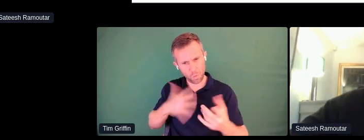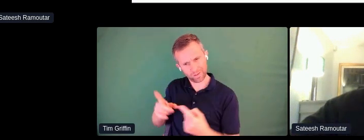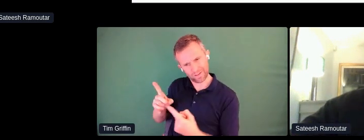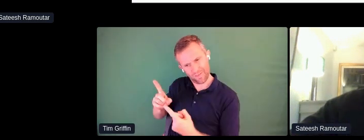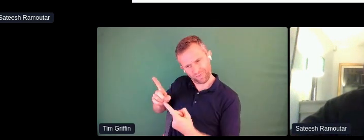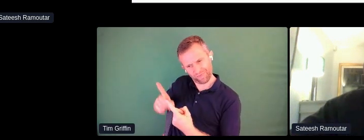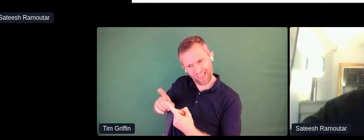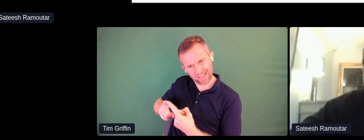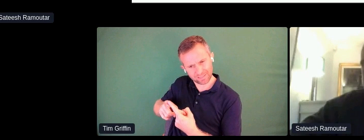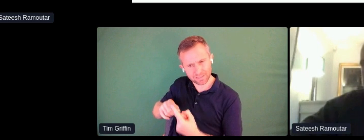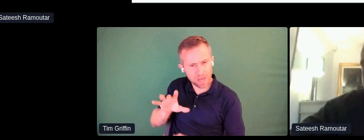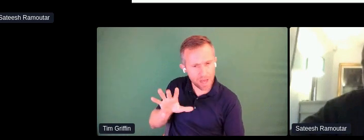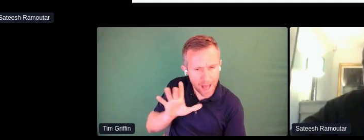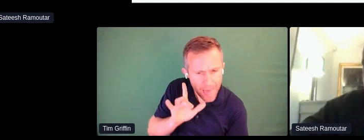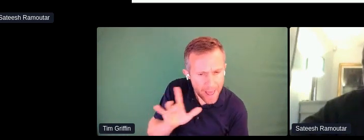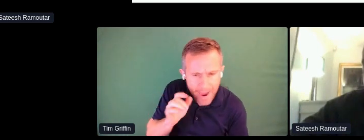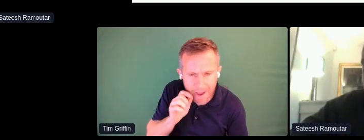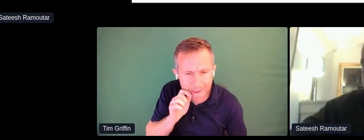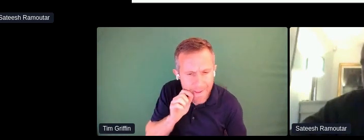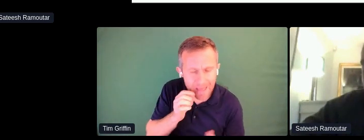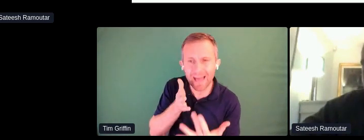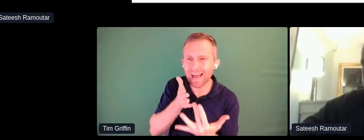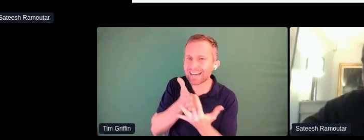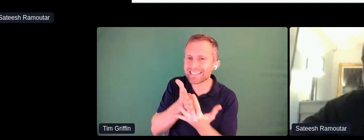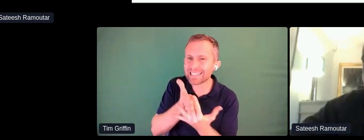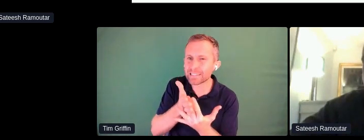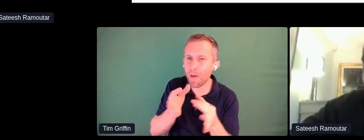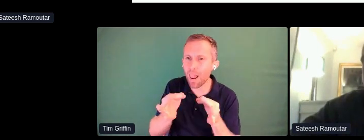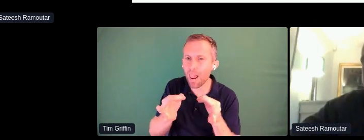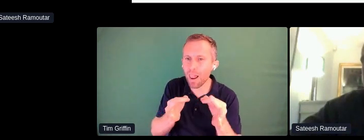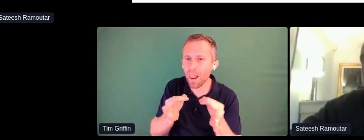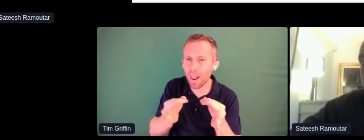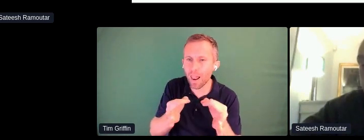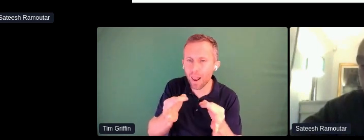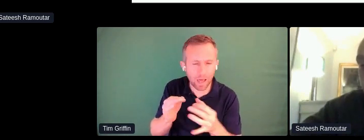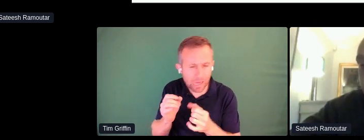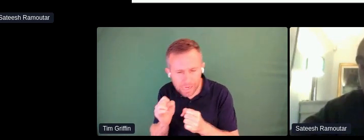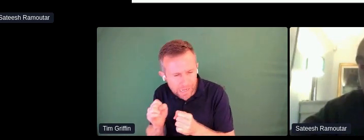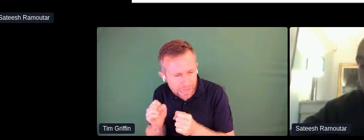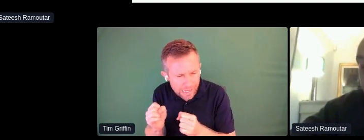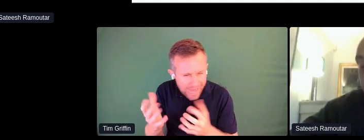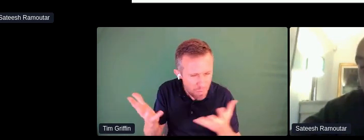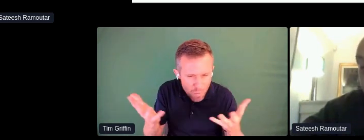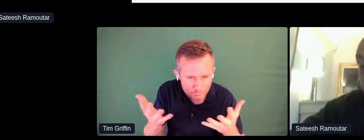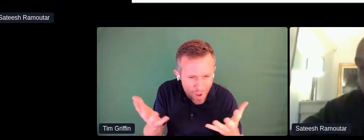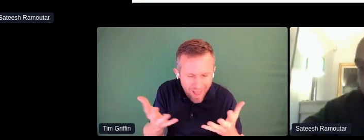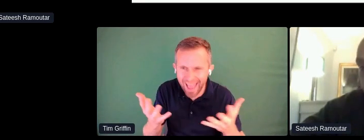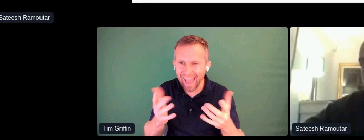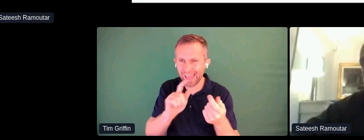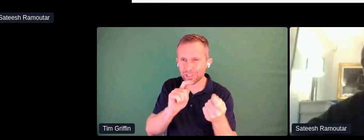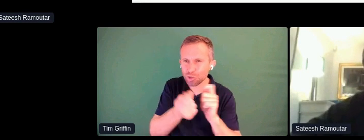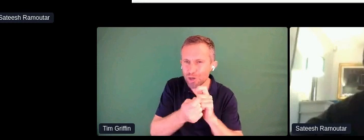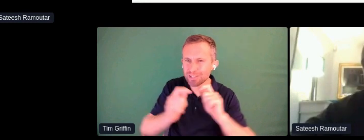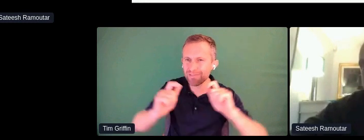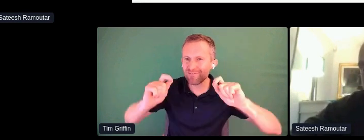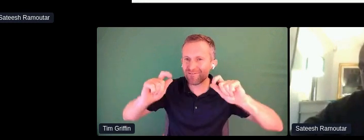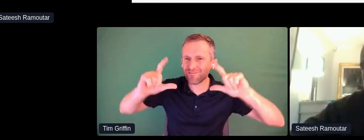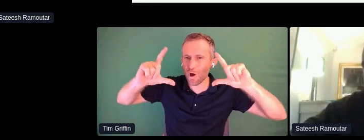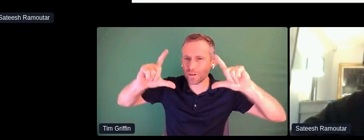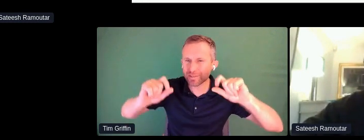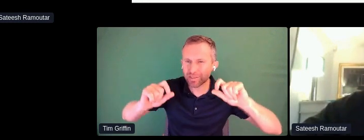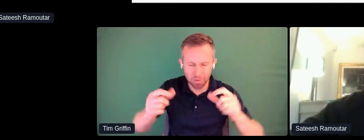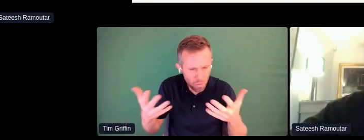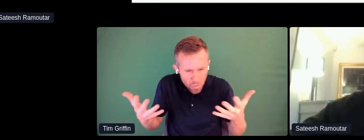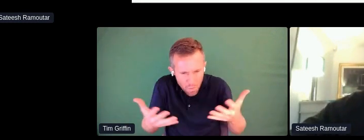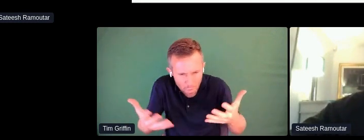of really important accessibility options can be really difficult to find. And it can be quite frustrating at best, or even can